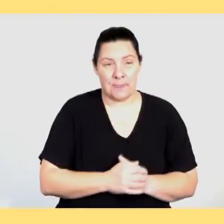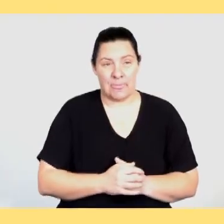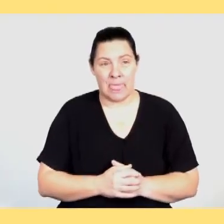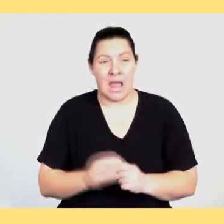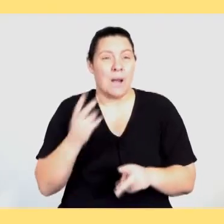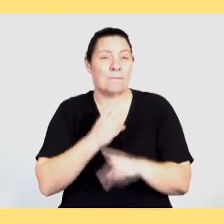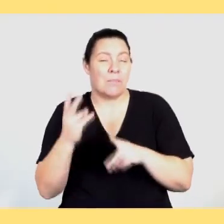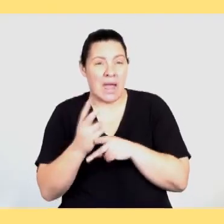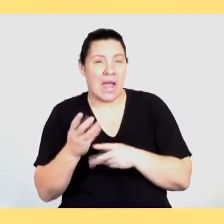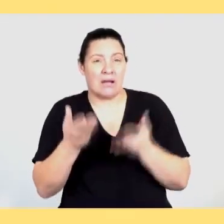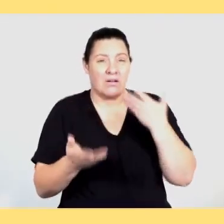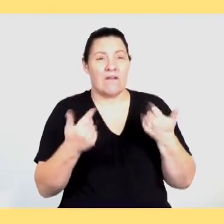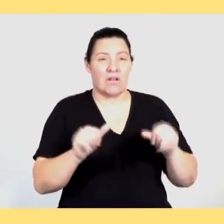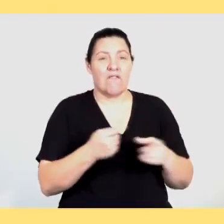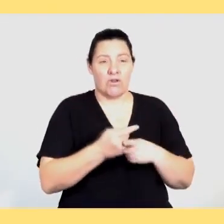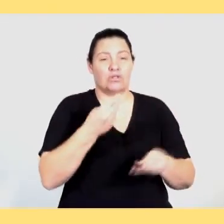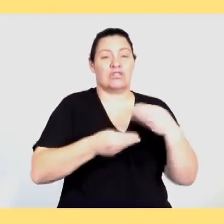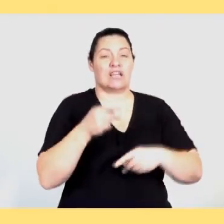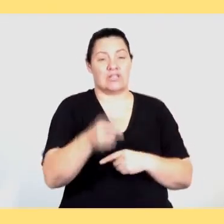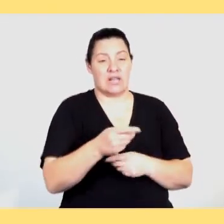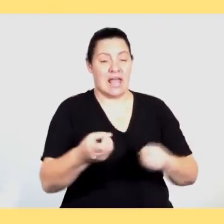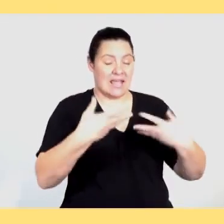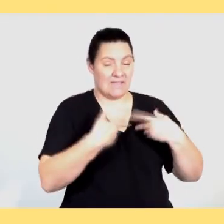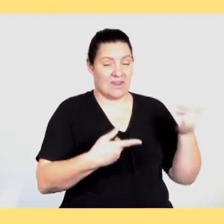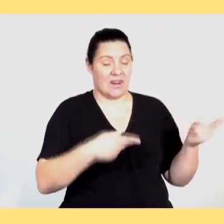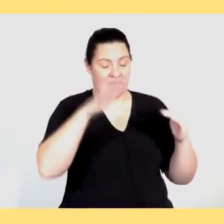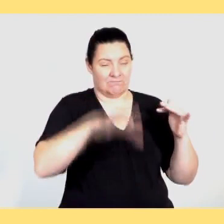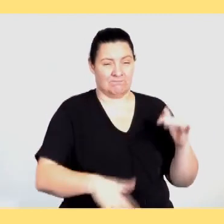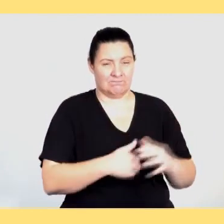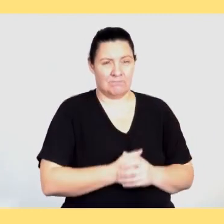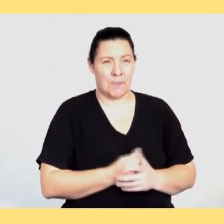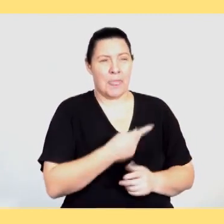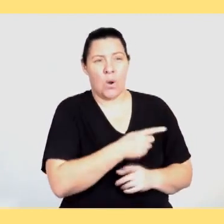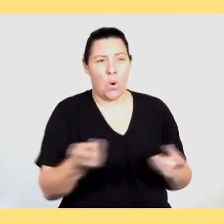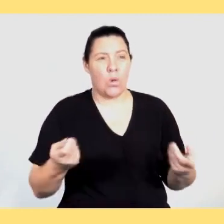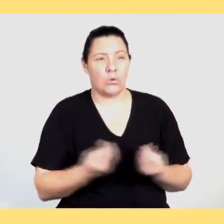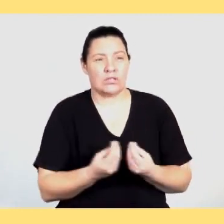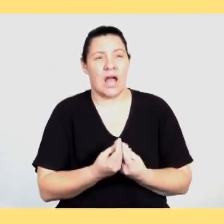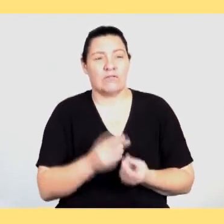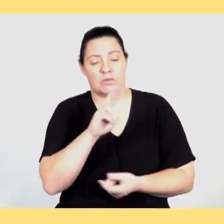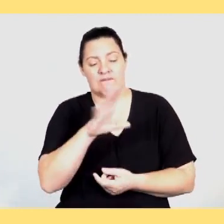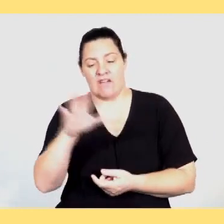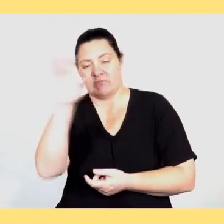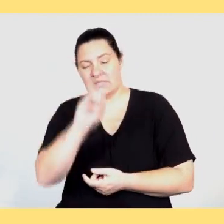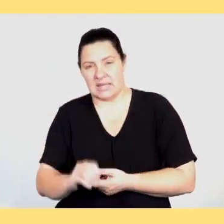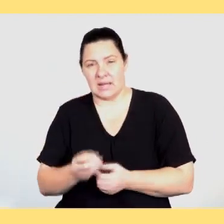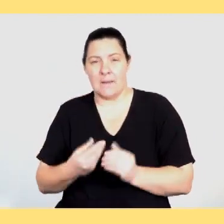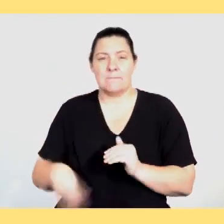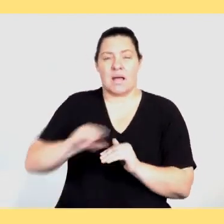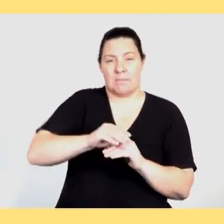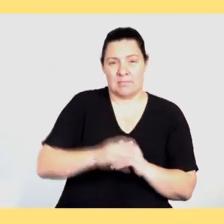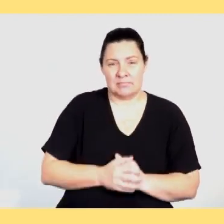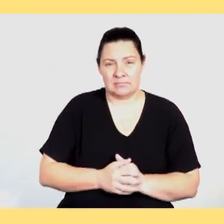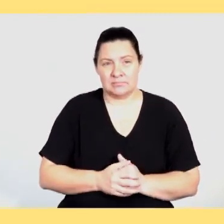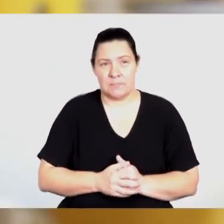says, prepare the accounting equation for the transactions given below. All goods are sold at 25%